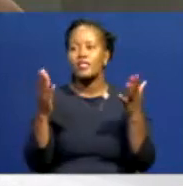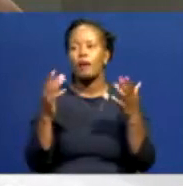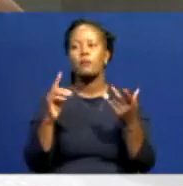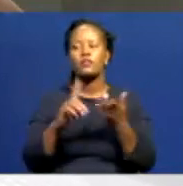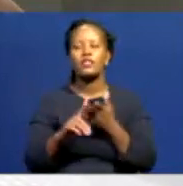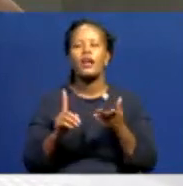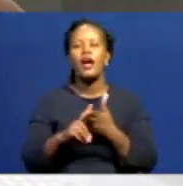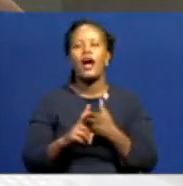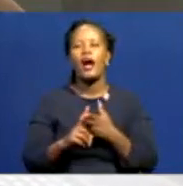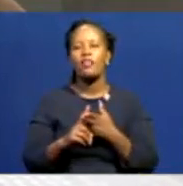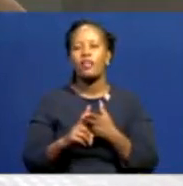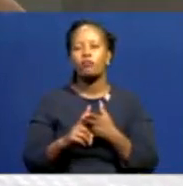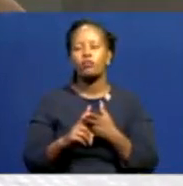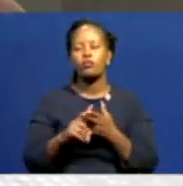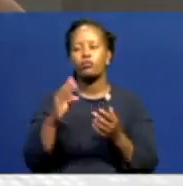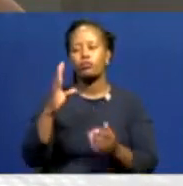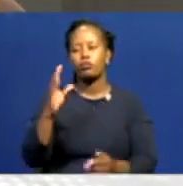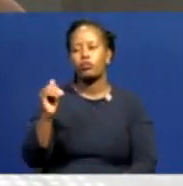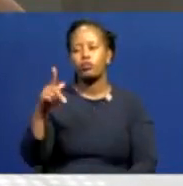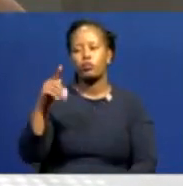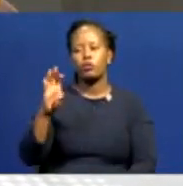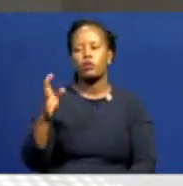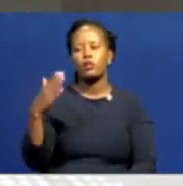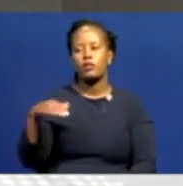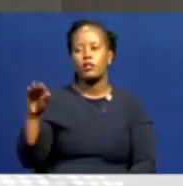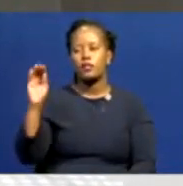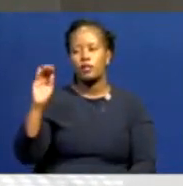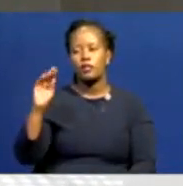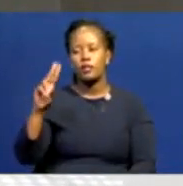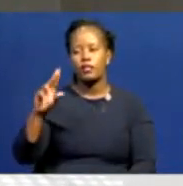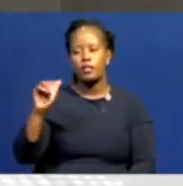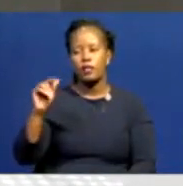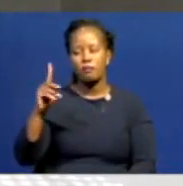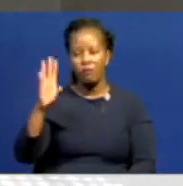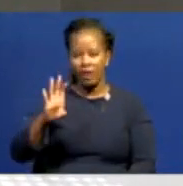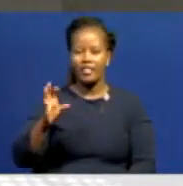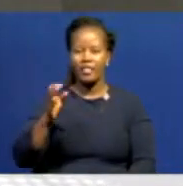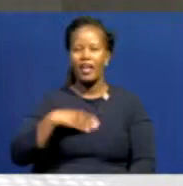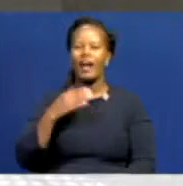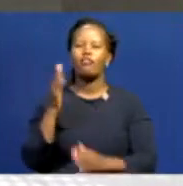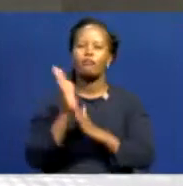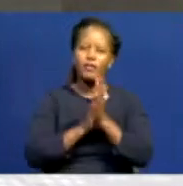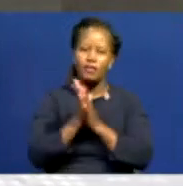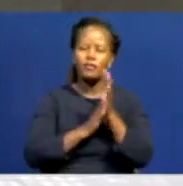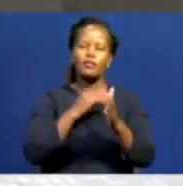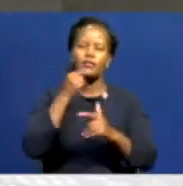Guinea. You're talking about Cape Verde. Mm-hmm. You forget that they've been consistent on this.